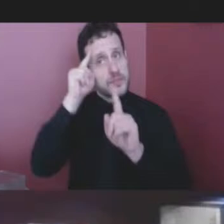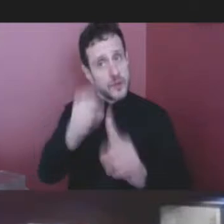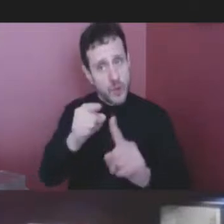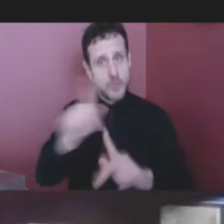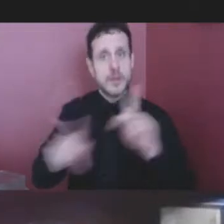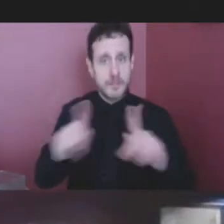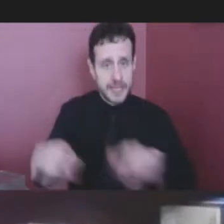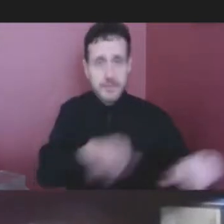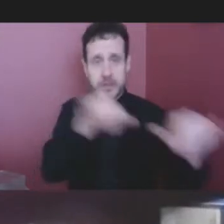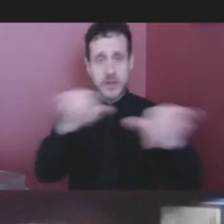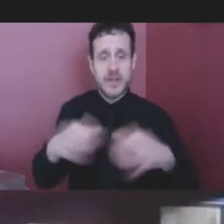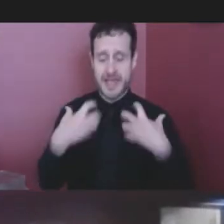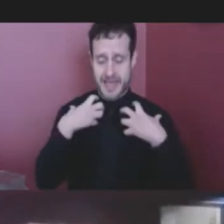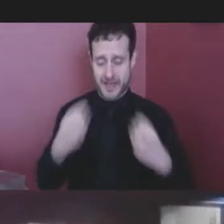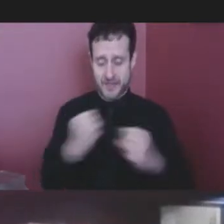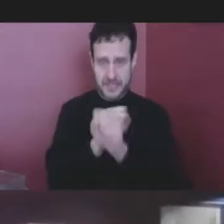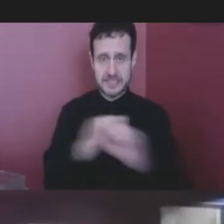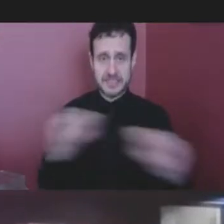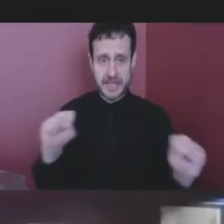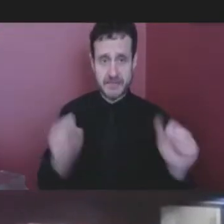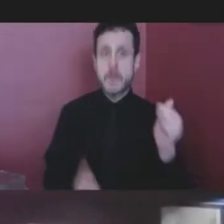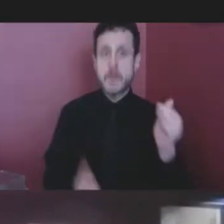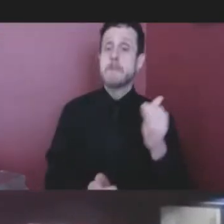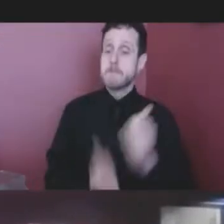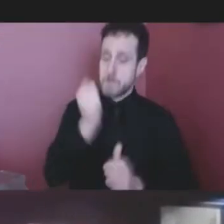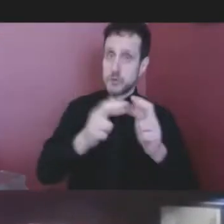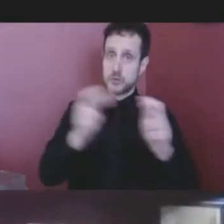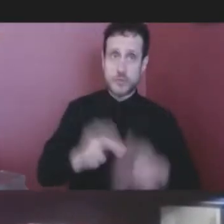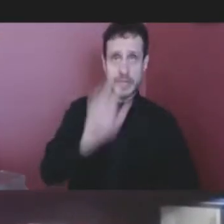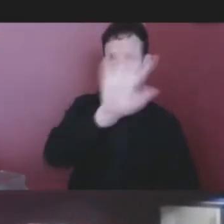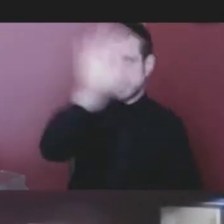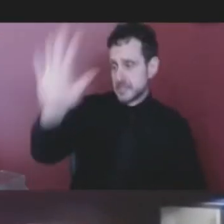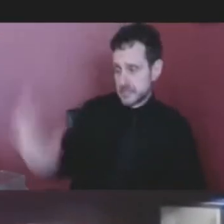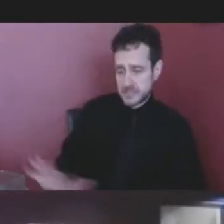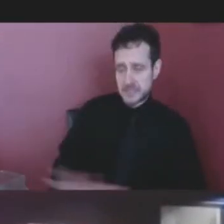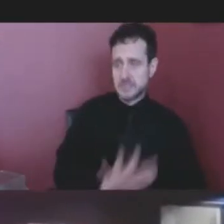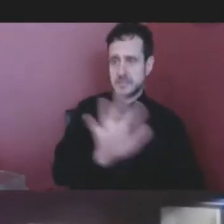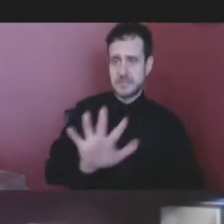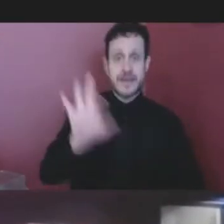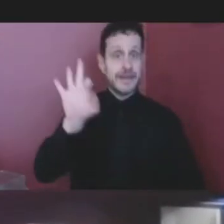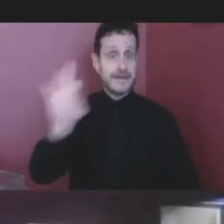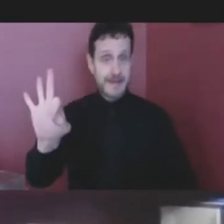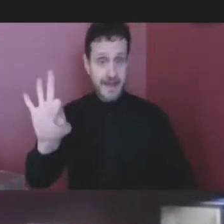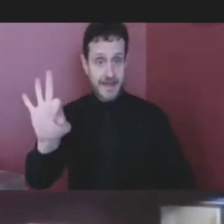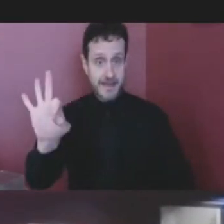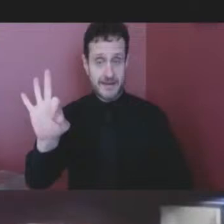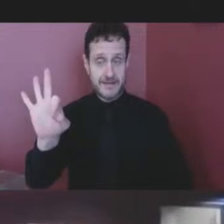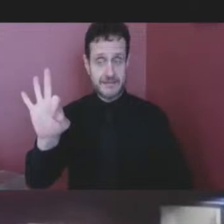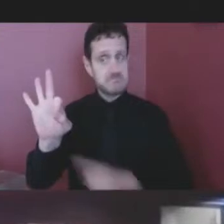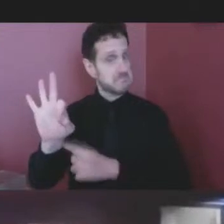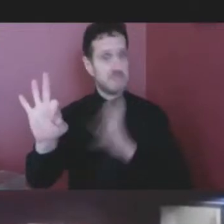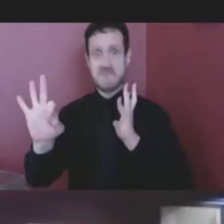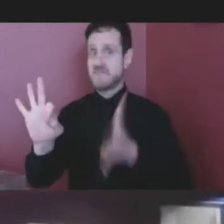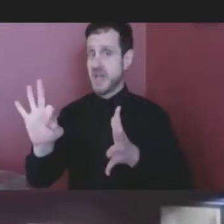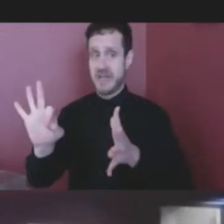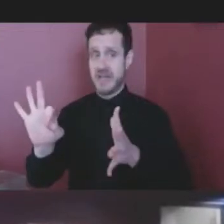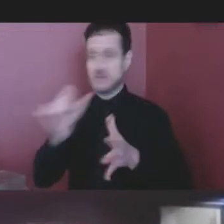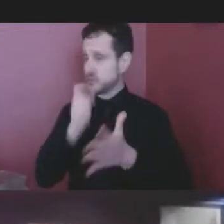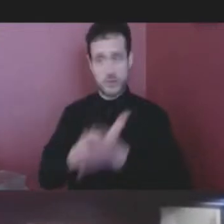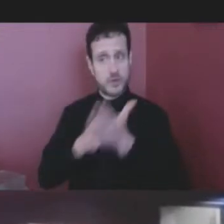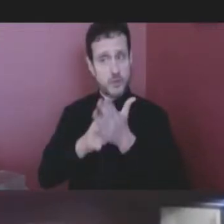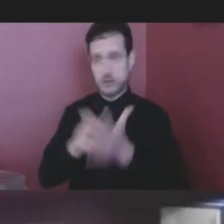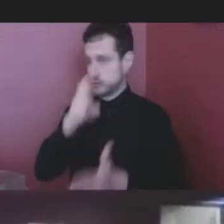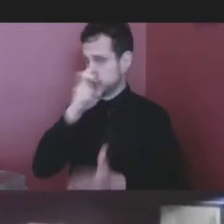The vast majority of our Restore Illinois regions, that's 9 of 11, so far have not required